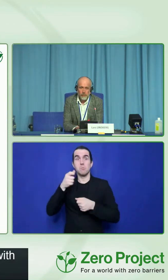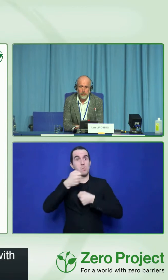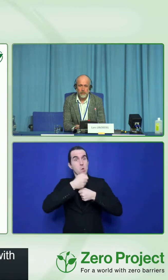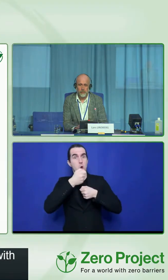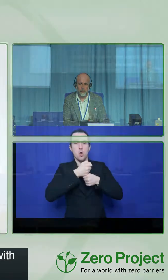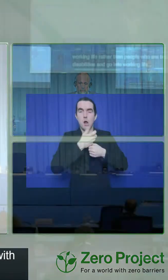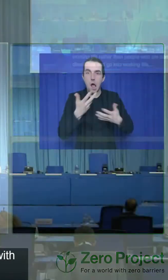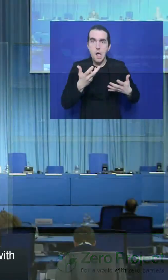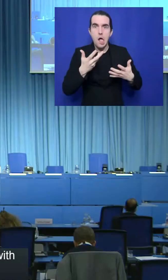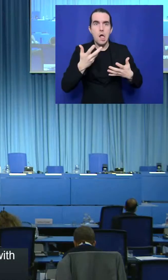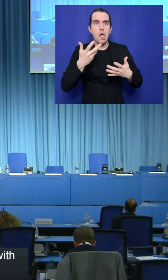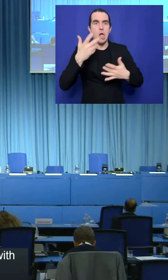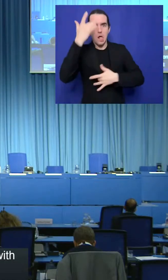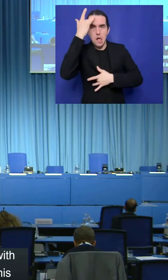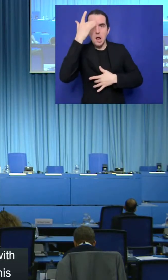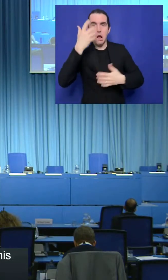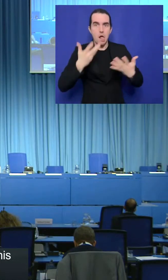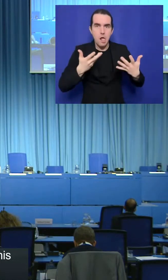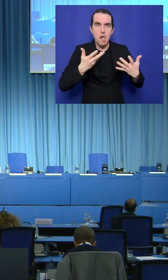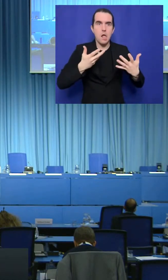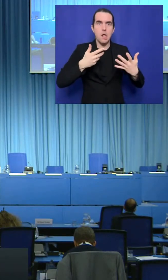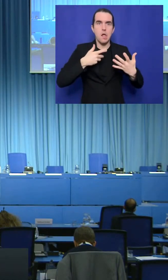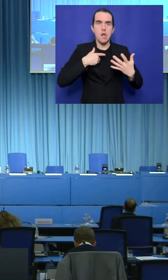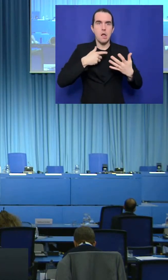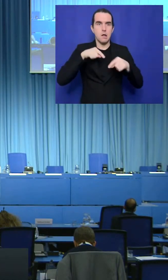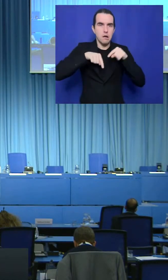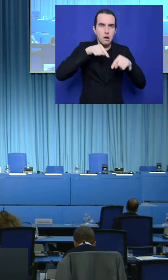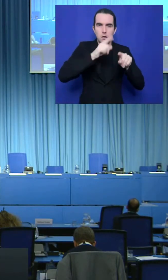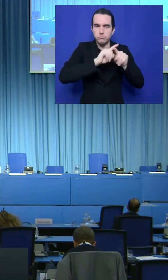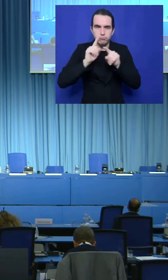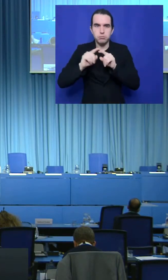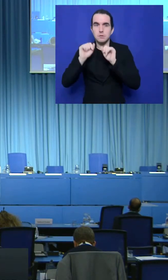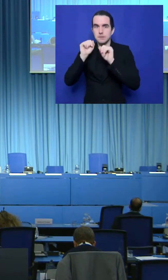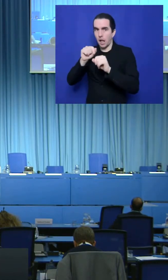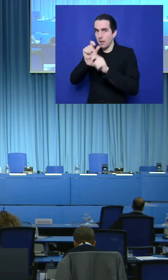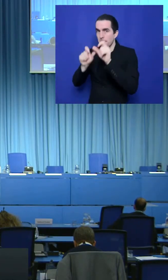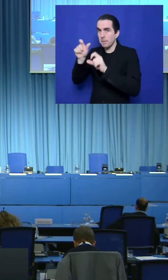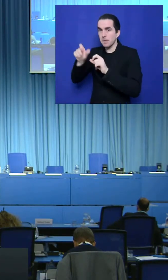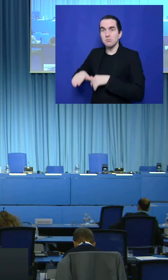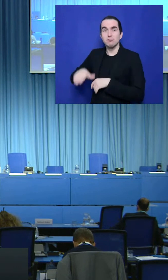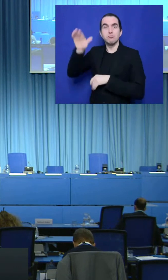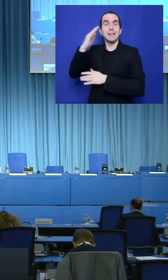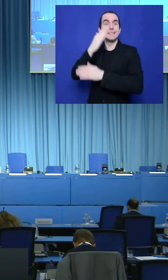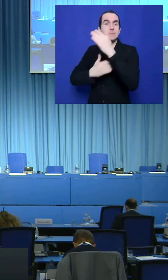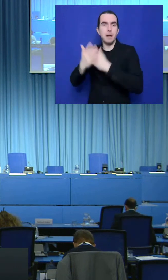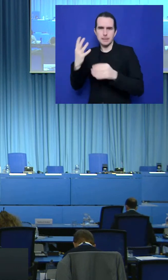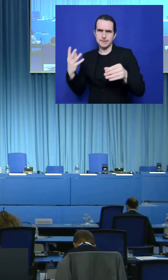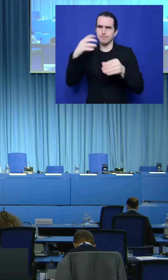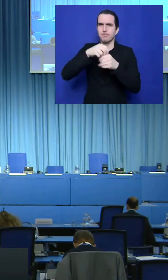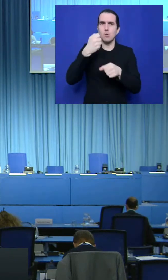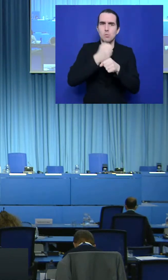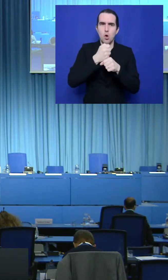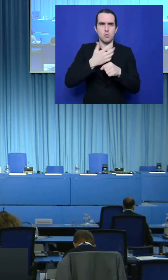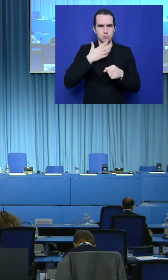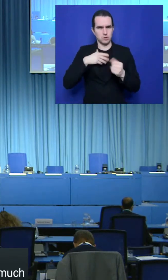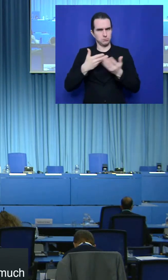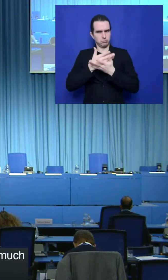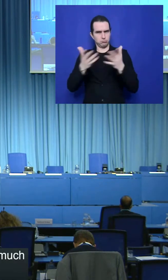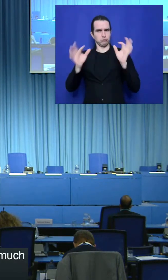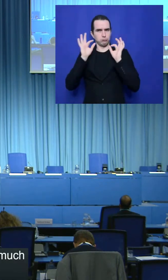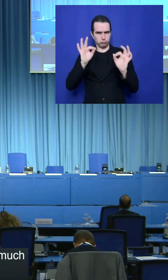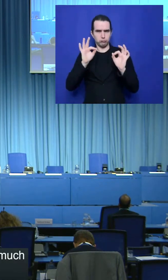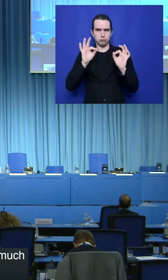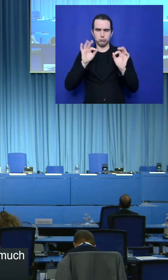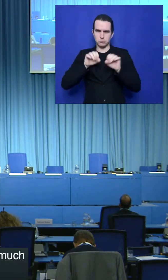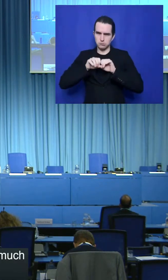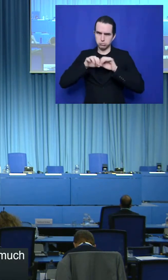Much appreciated. And I'd now like to hand over once again to Jürgen, please, to introduce our very